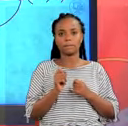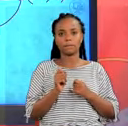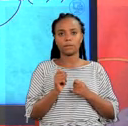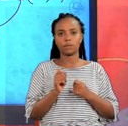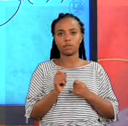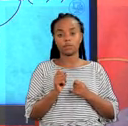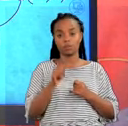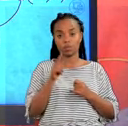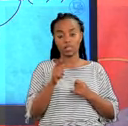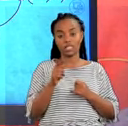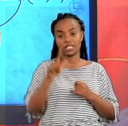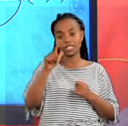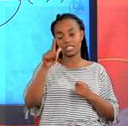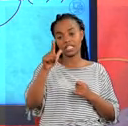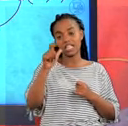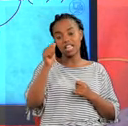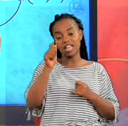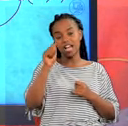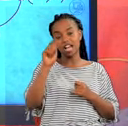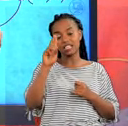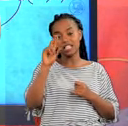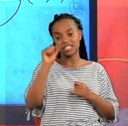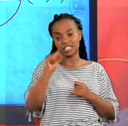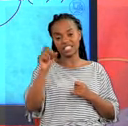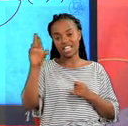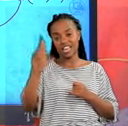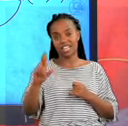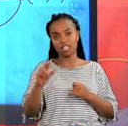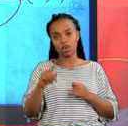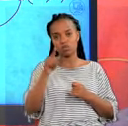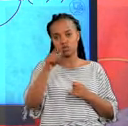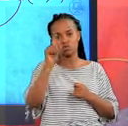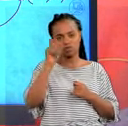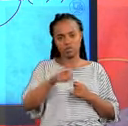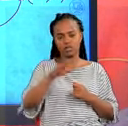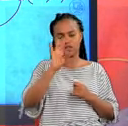this is a lattice rectum. You need to find these endpoints.